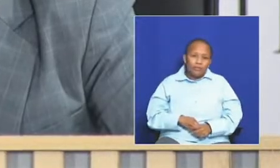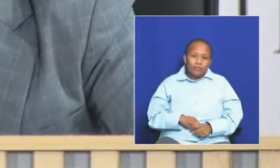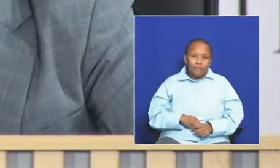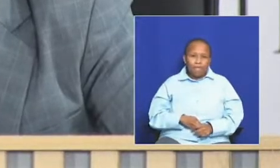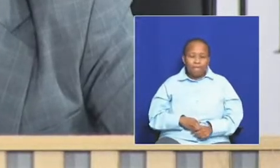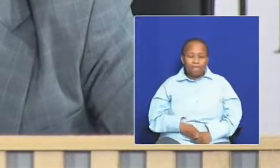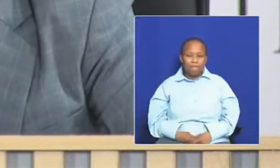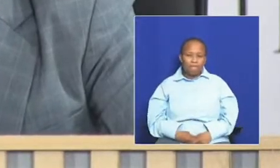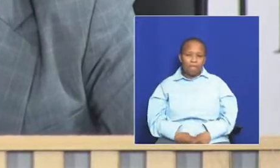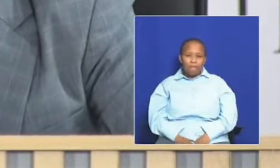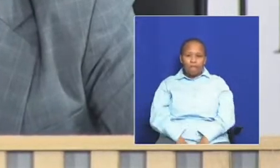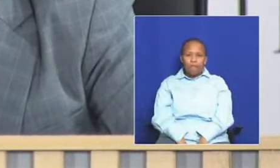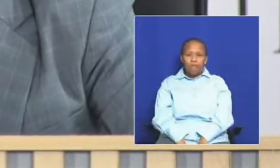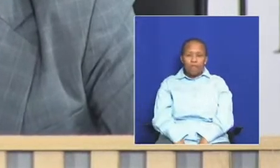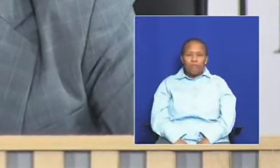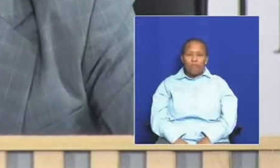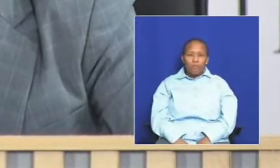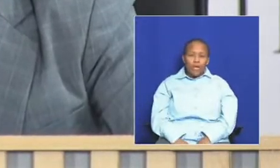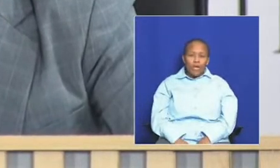Oh, I'll have to do them.